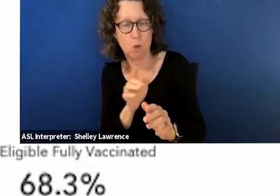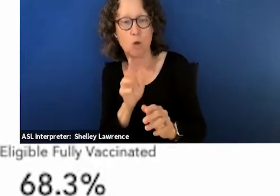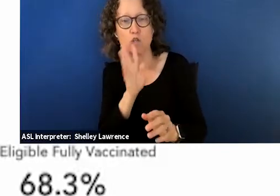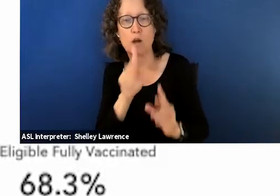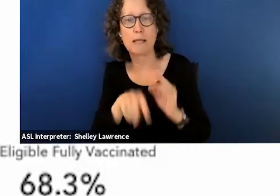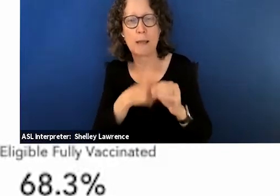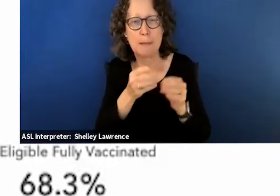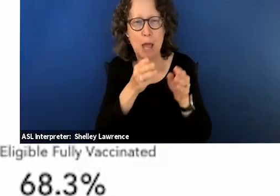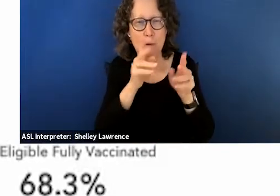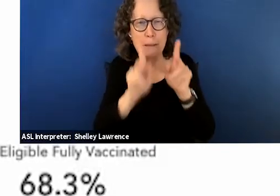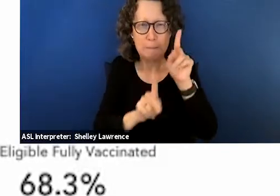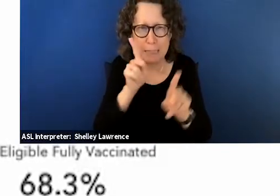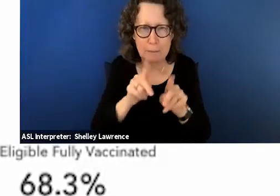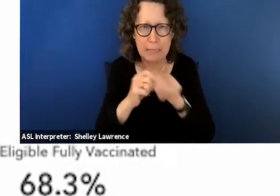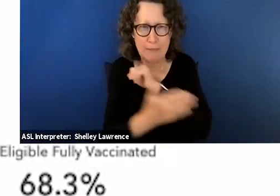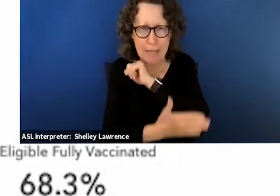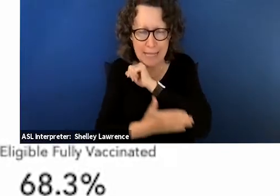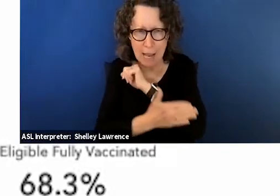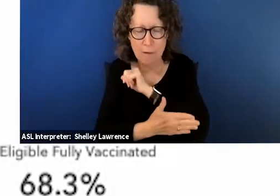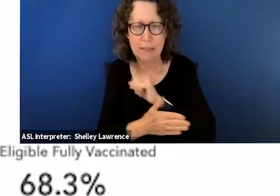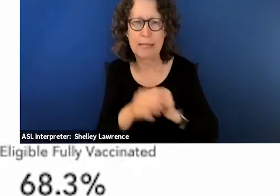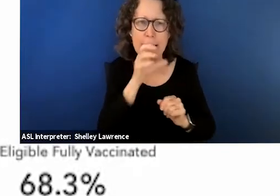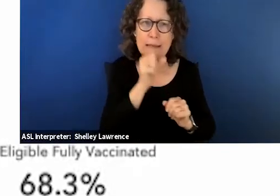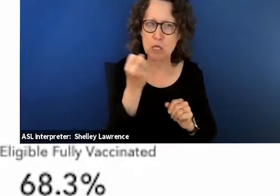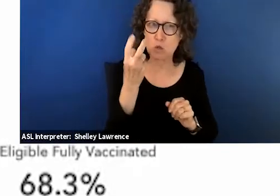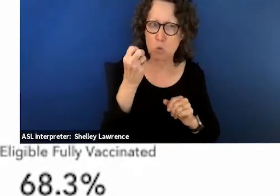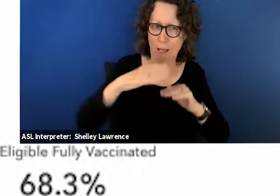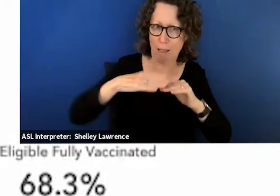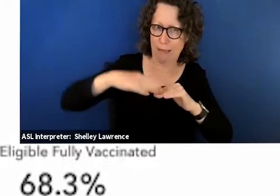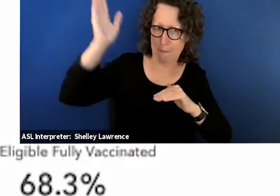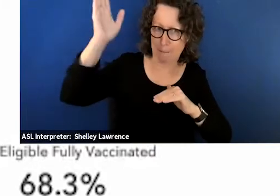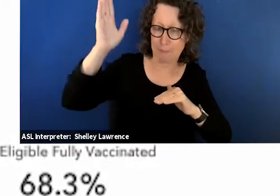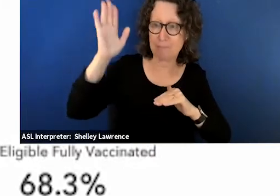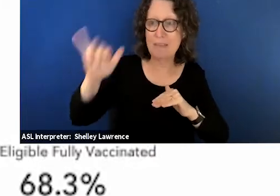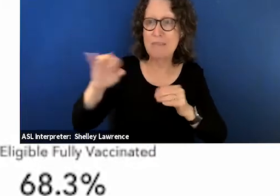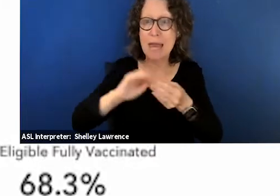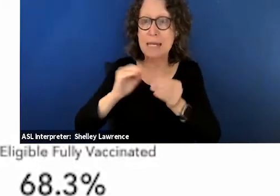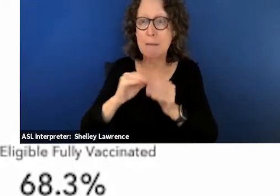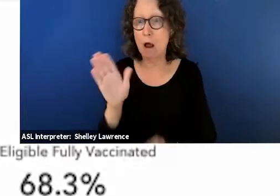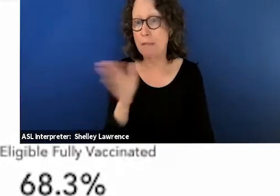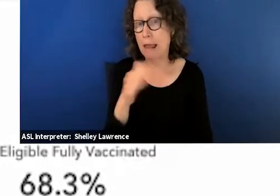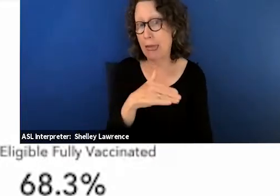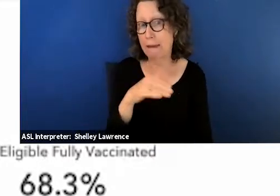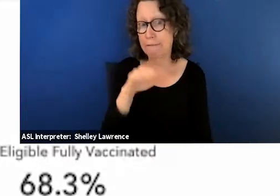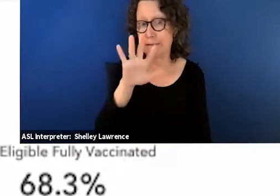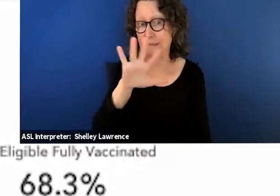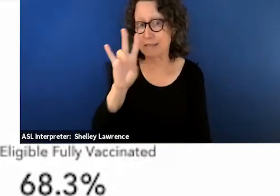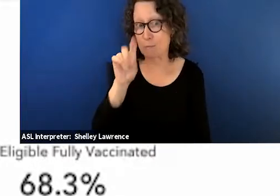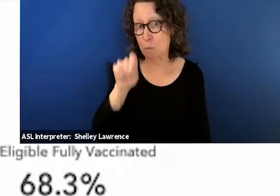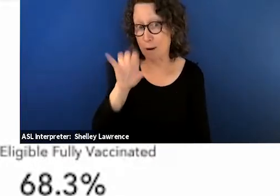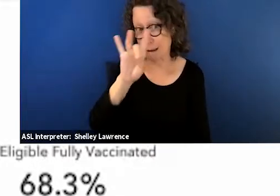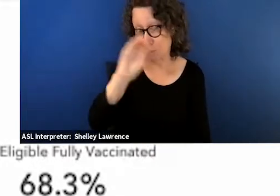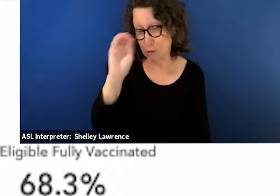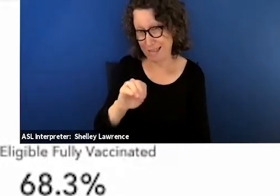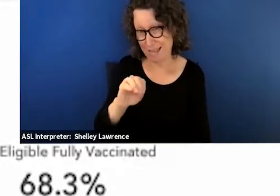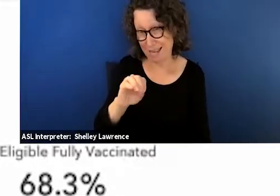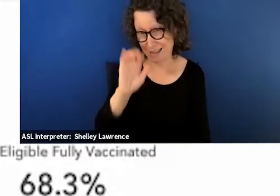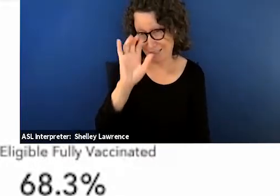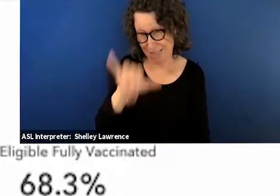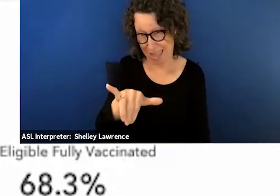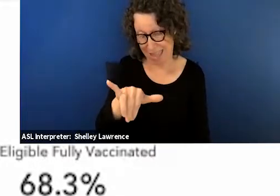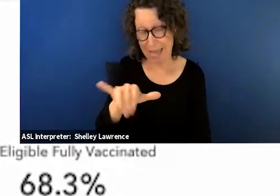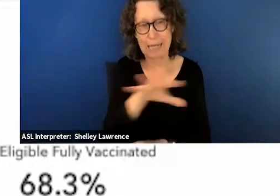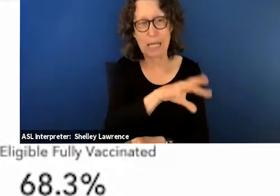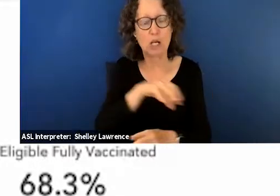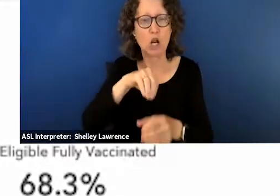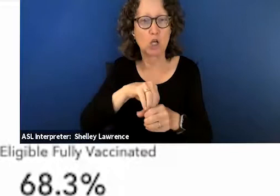individuals in the county who are ages 12 and up. But that number on the left, the 57.8%, that